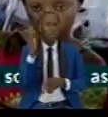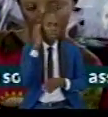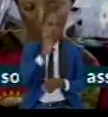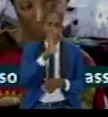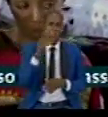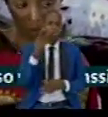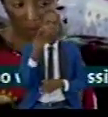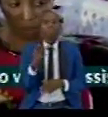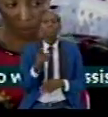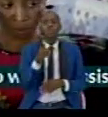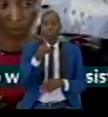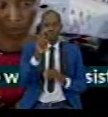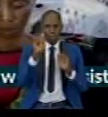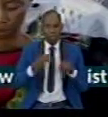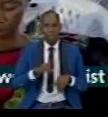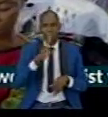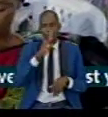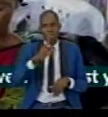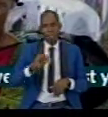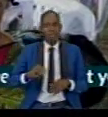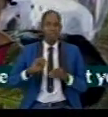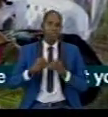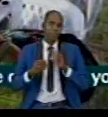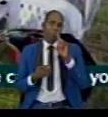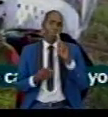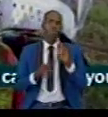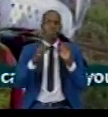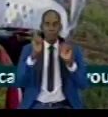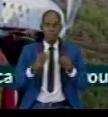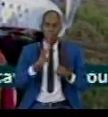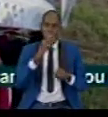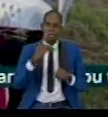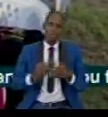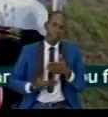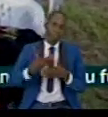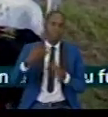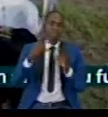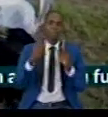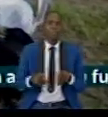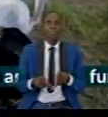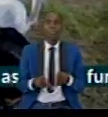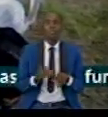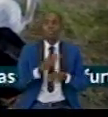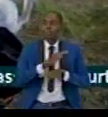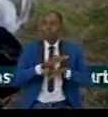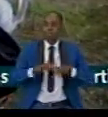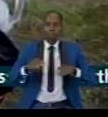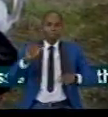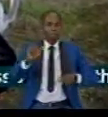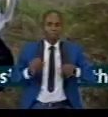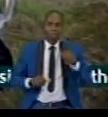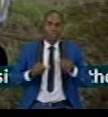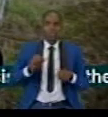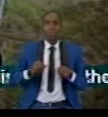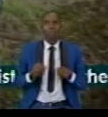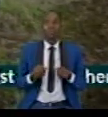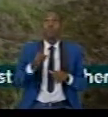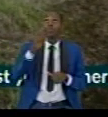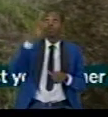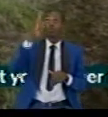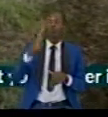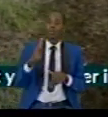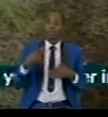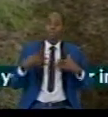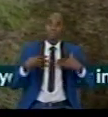my right hand side I'm watching for information Mama anybody to tell us that we are true